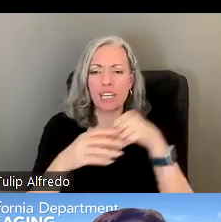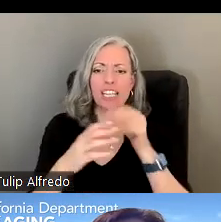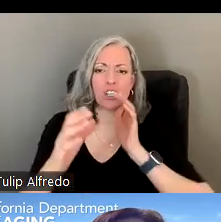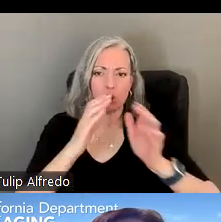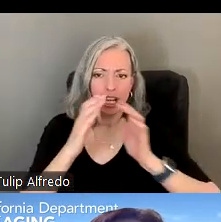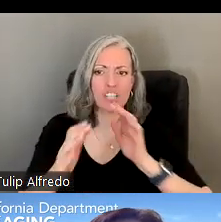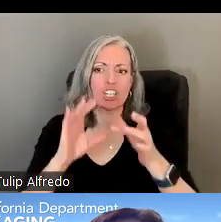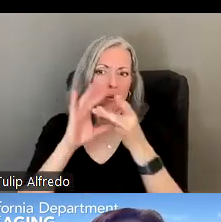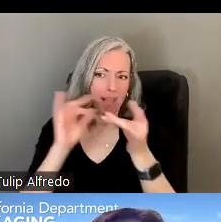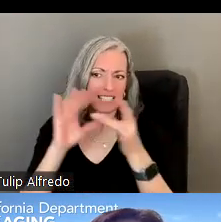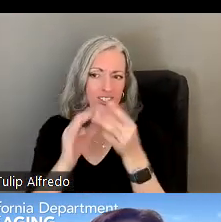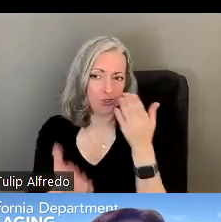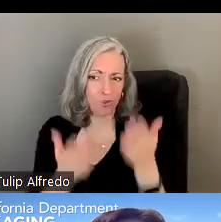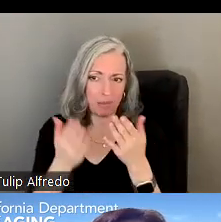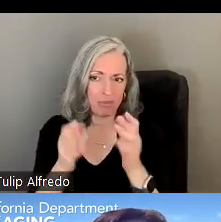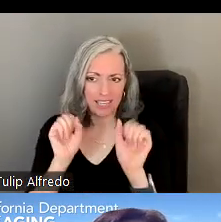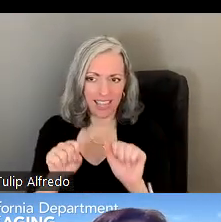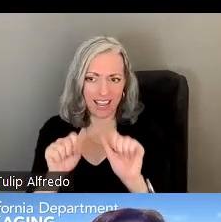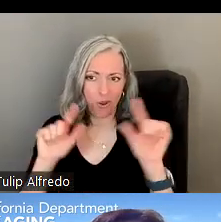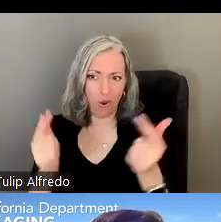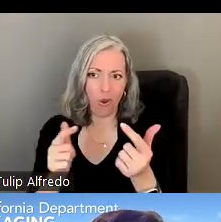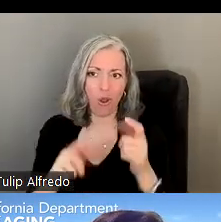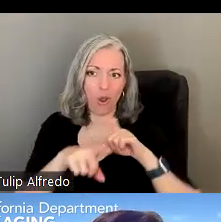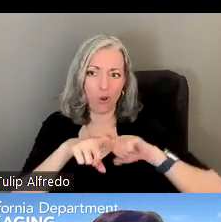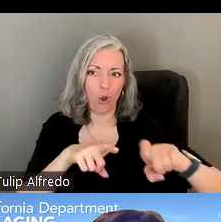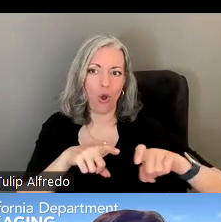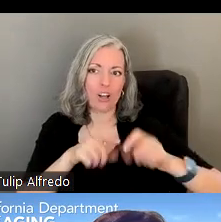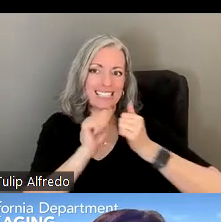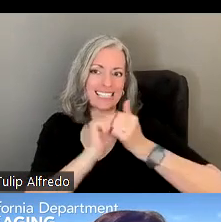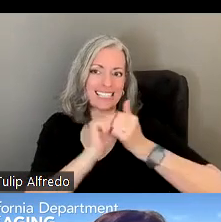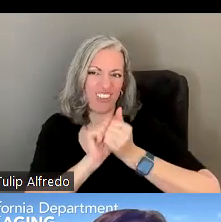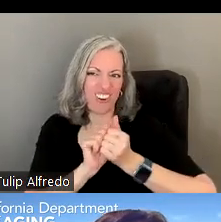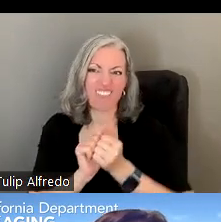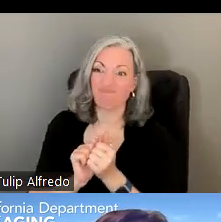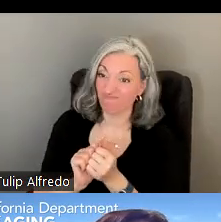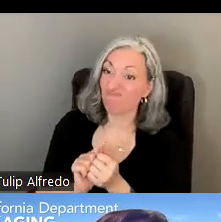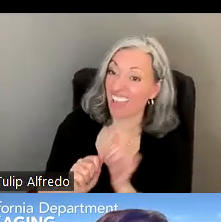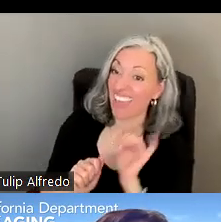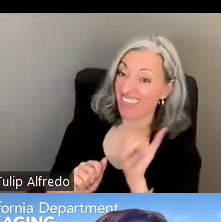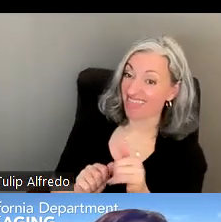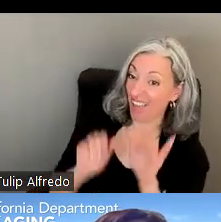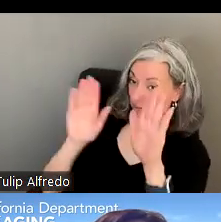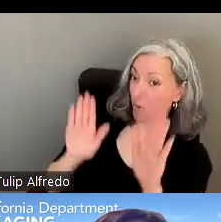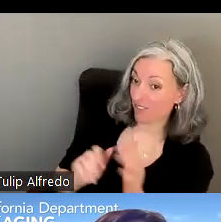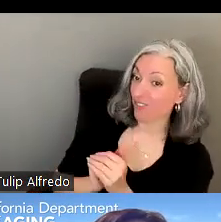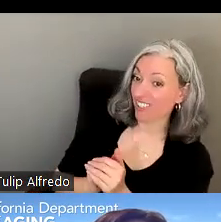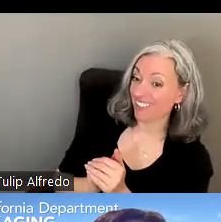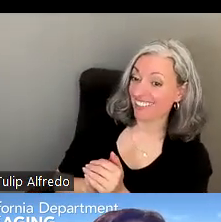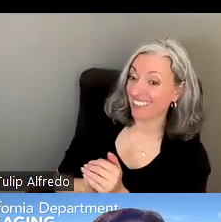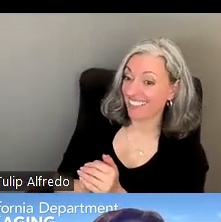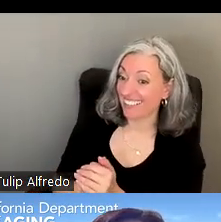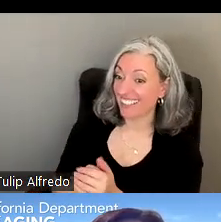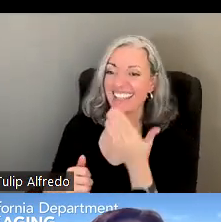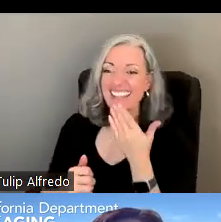messaging. So perhaps we can all jump on a call together. That would be, that would.